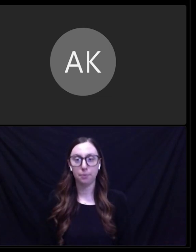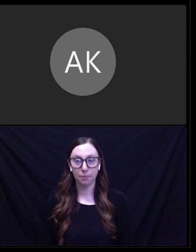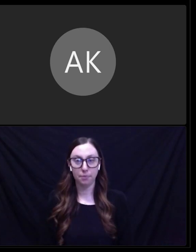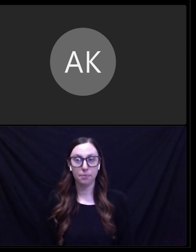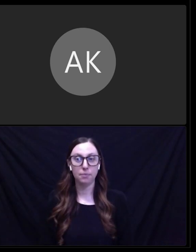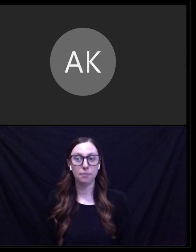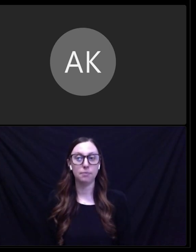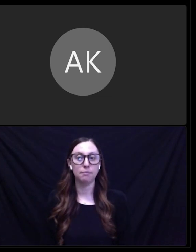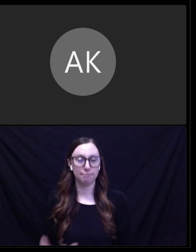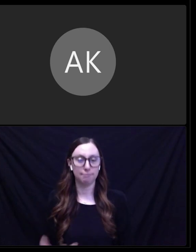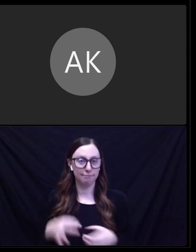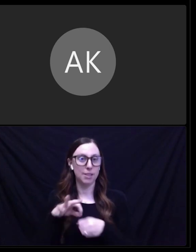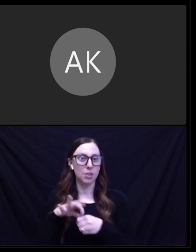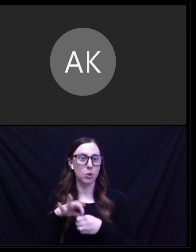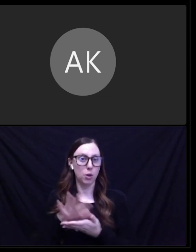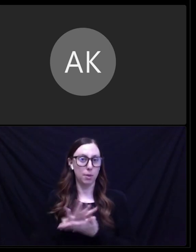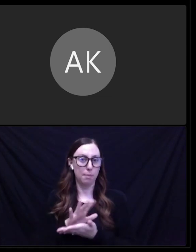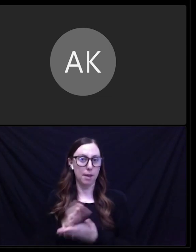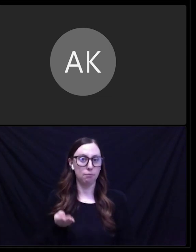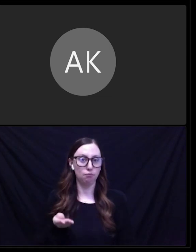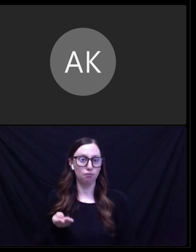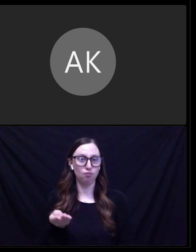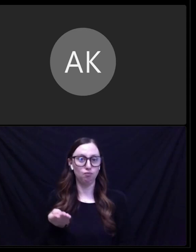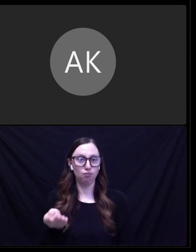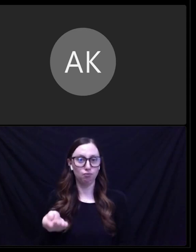My ballot feeds through.